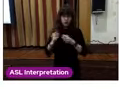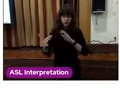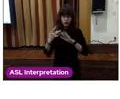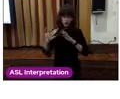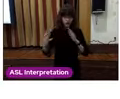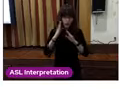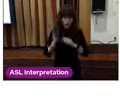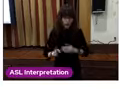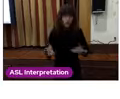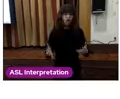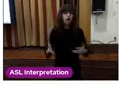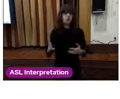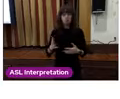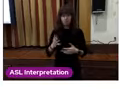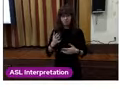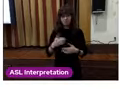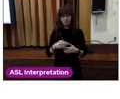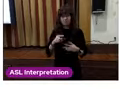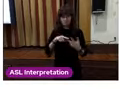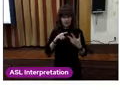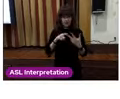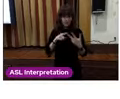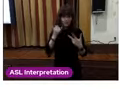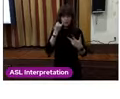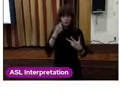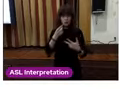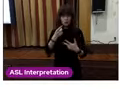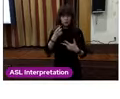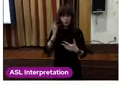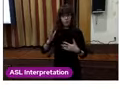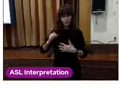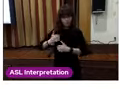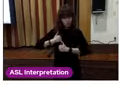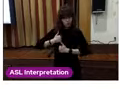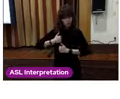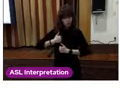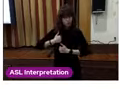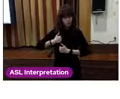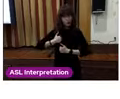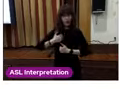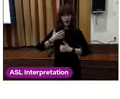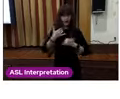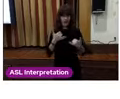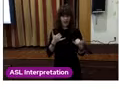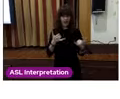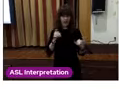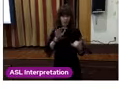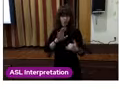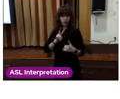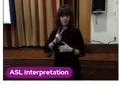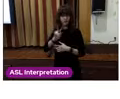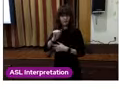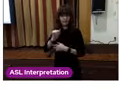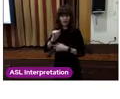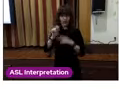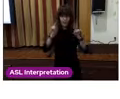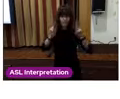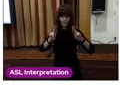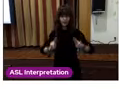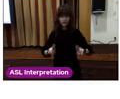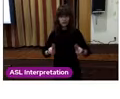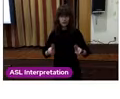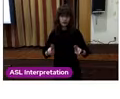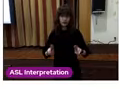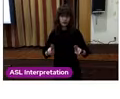If you if you served our country in the armed services and your VA application isn't